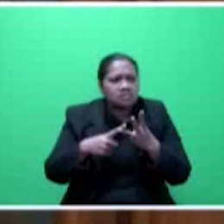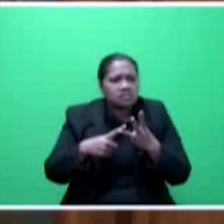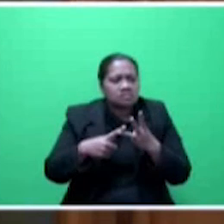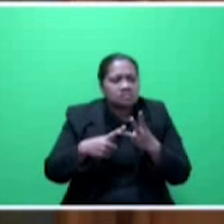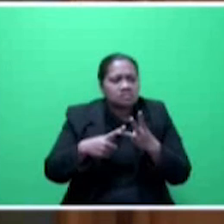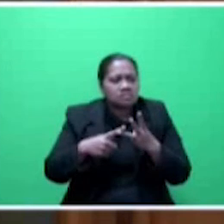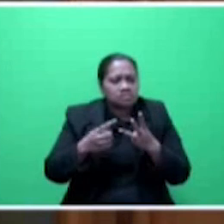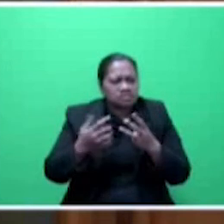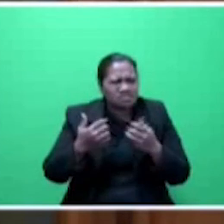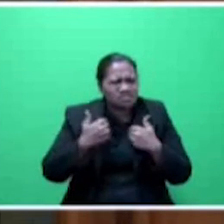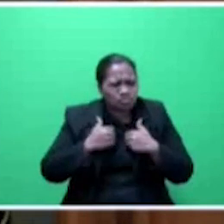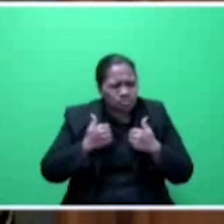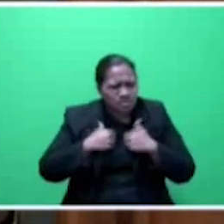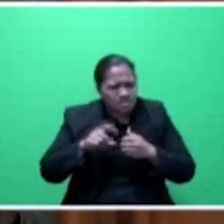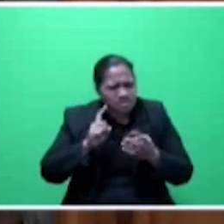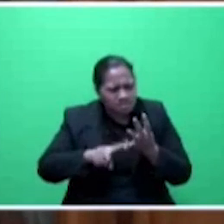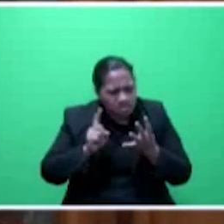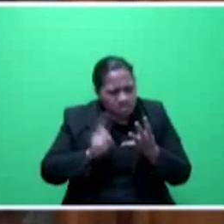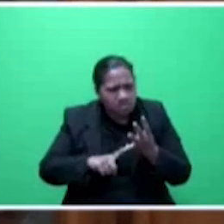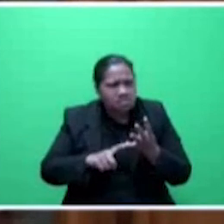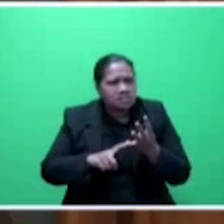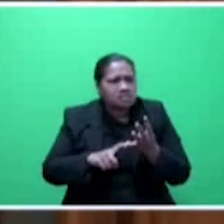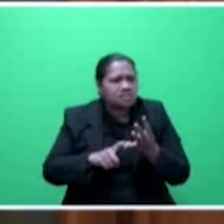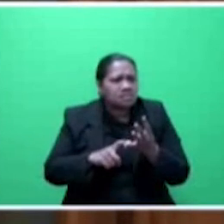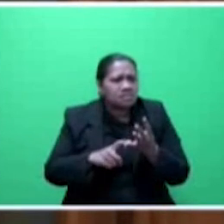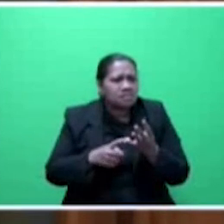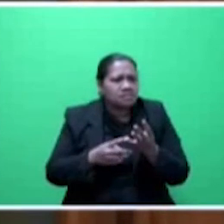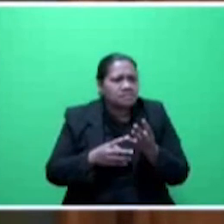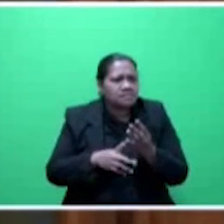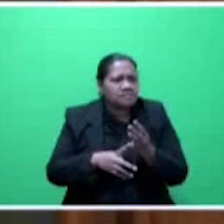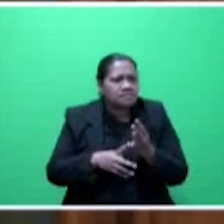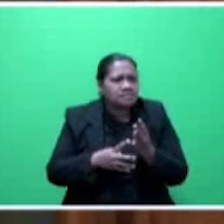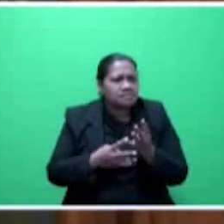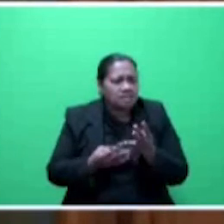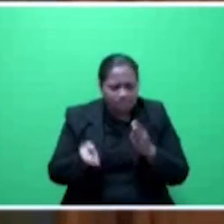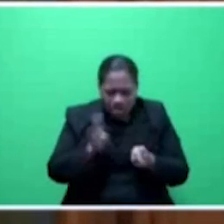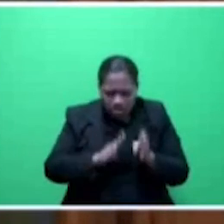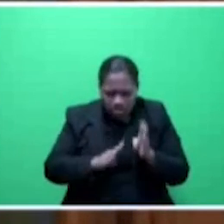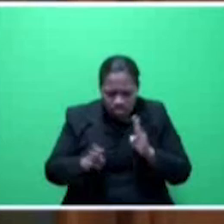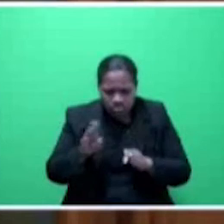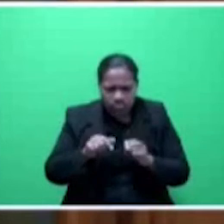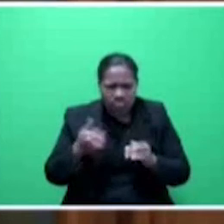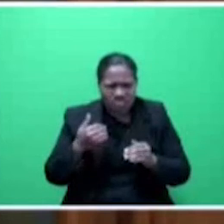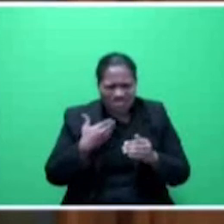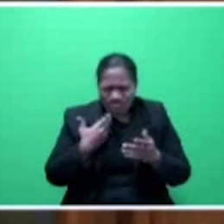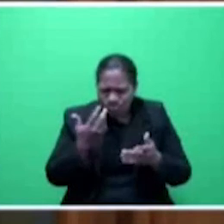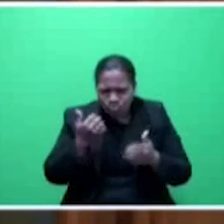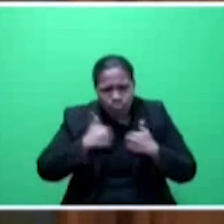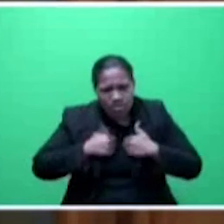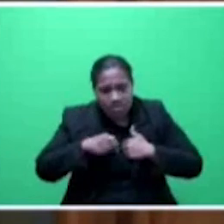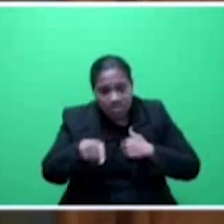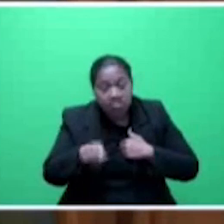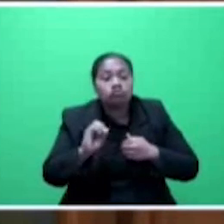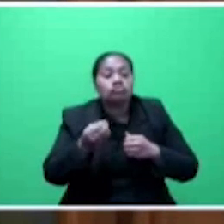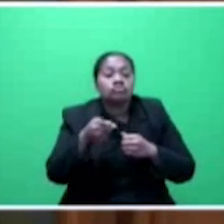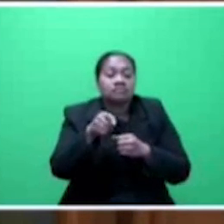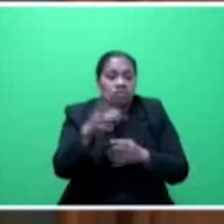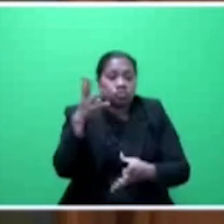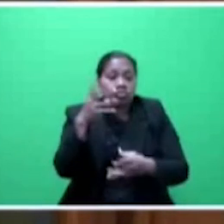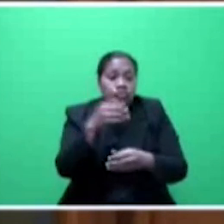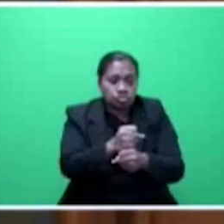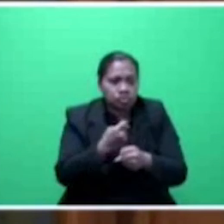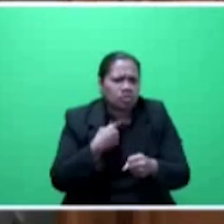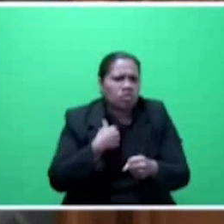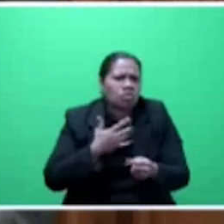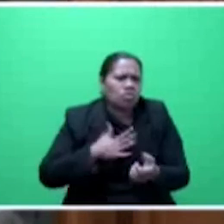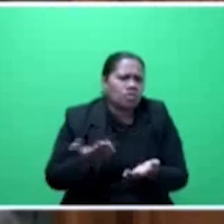practice. And 4, biological hazard codes of practice. Mr. Speaker said, in conclusion, I would like